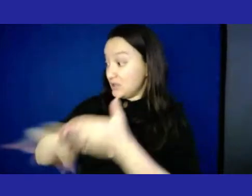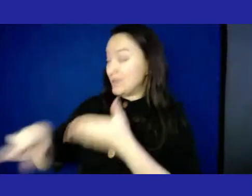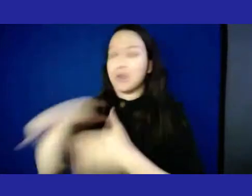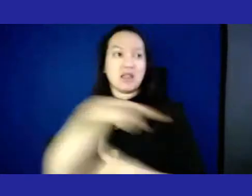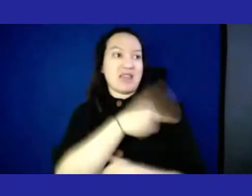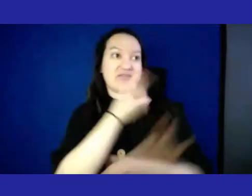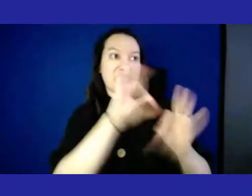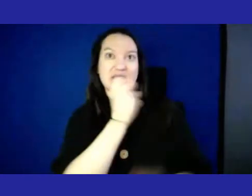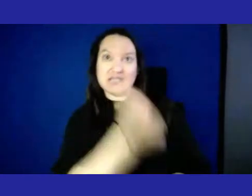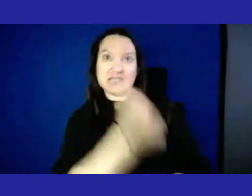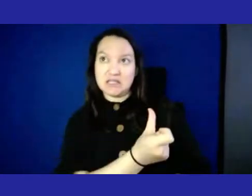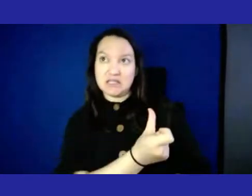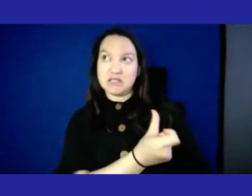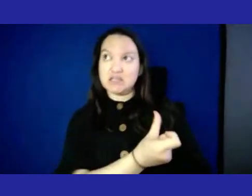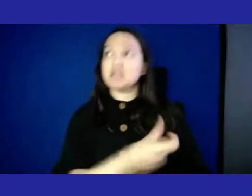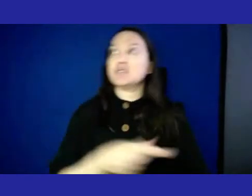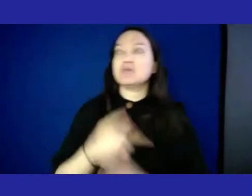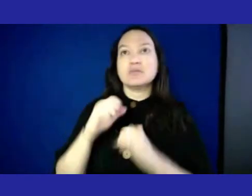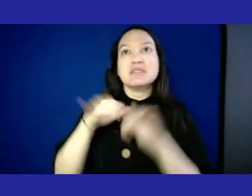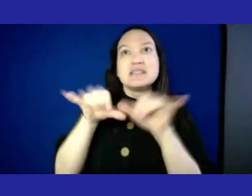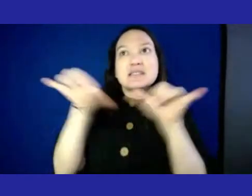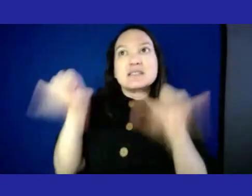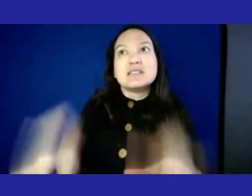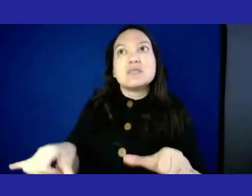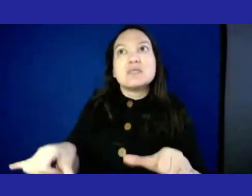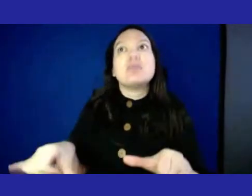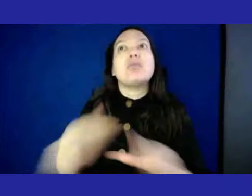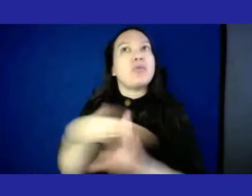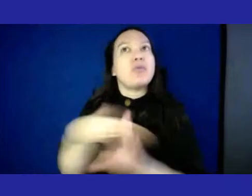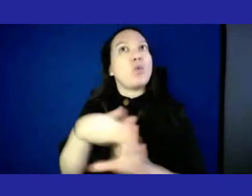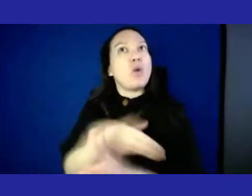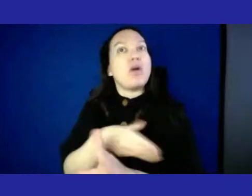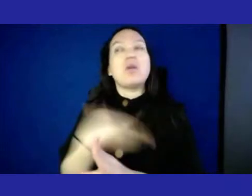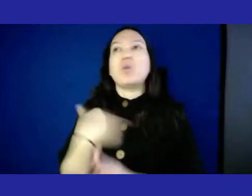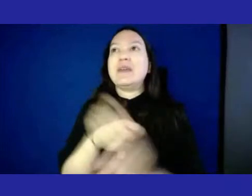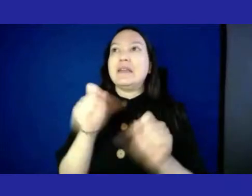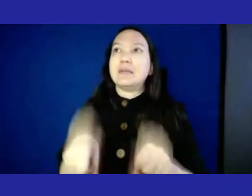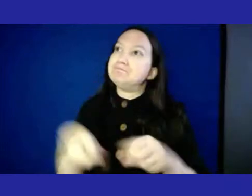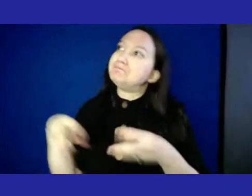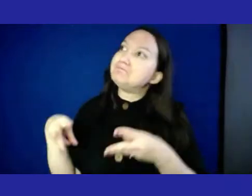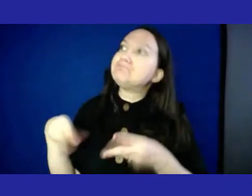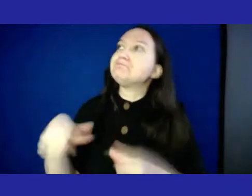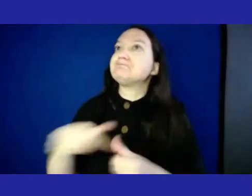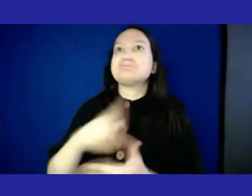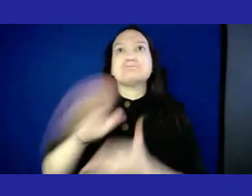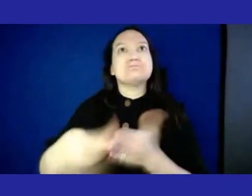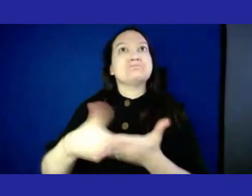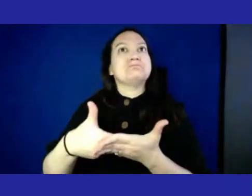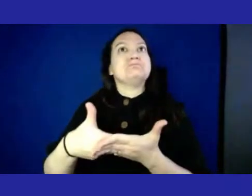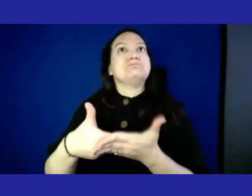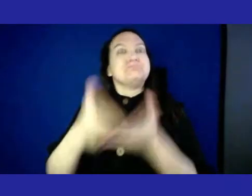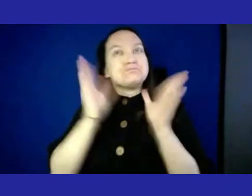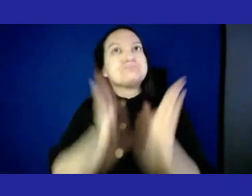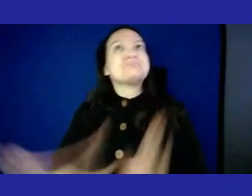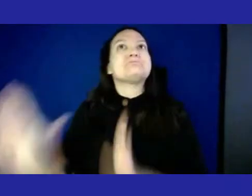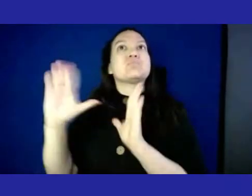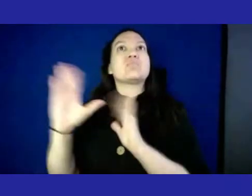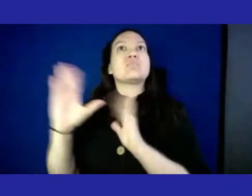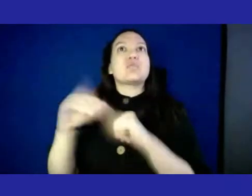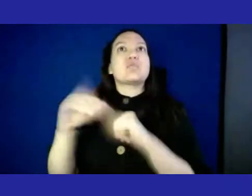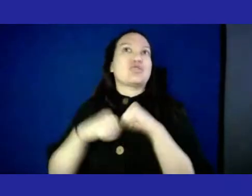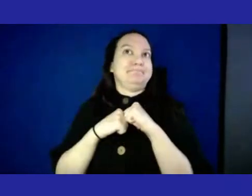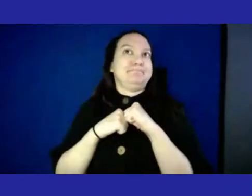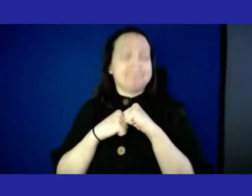family didn't. They help us build those systems on the front end so that we can sort of have an organized